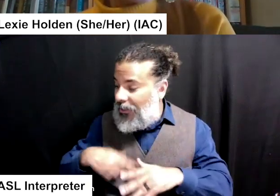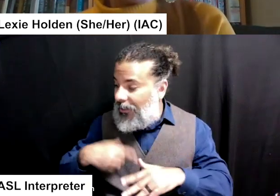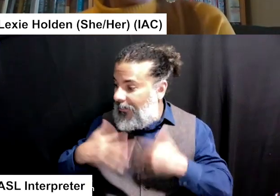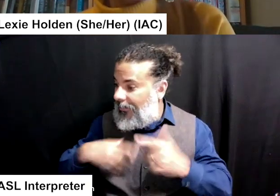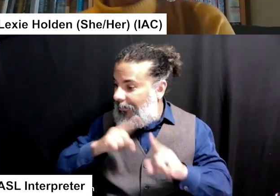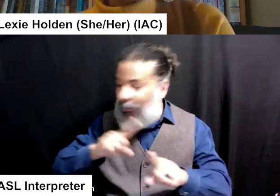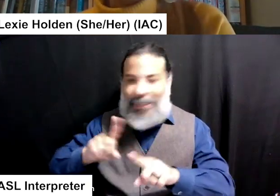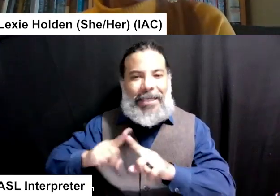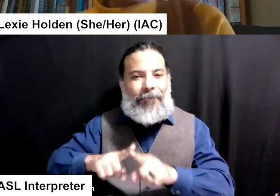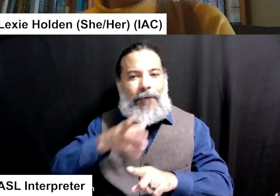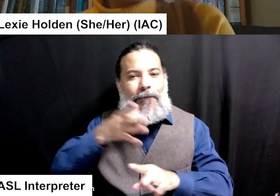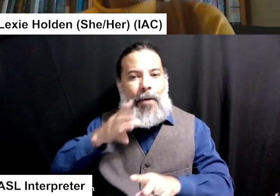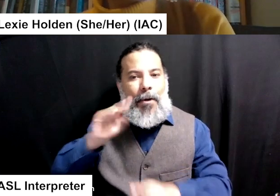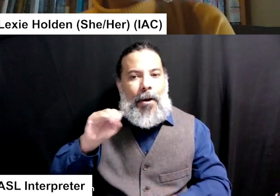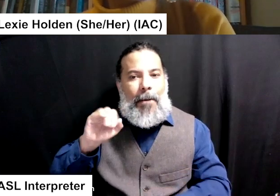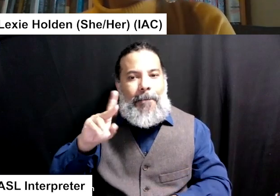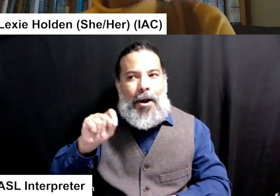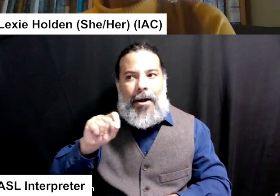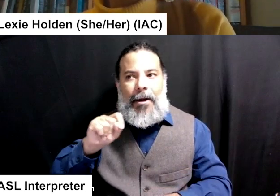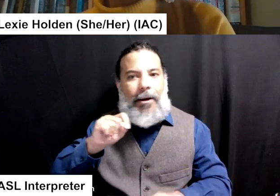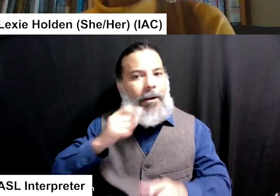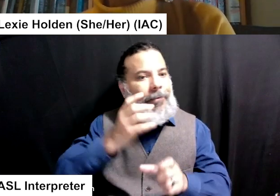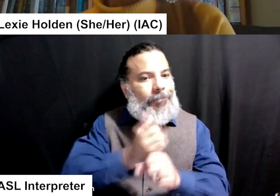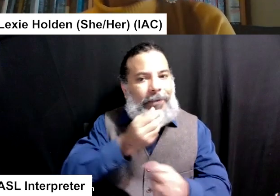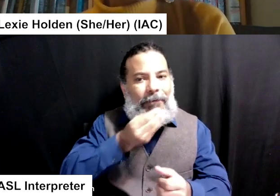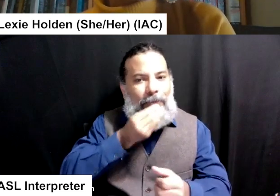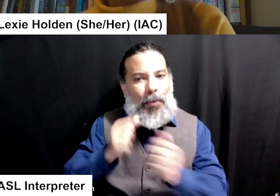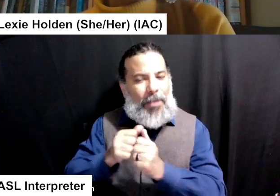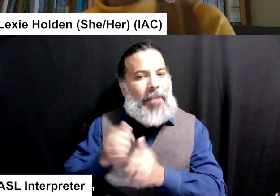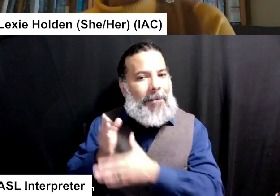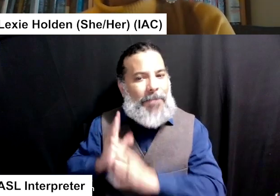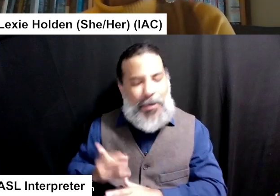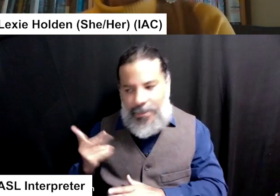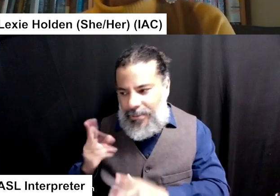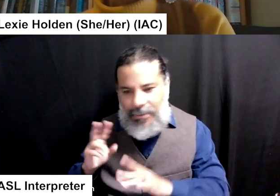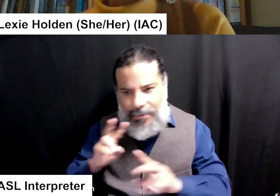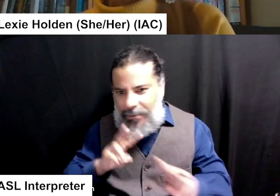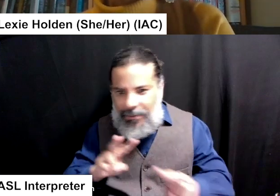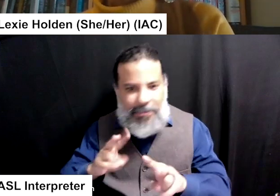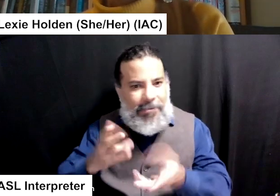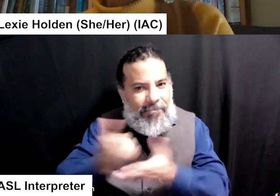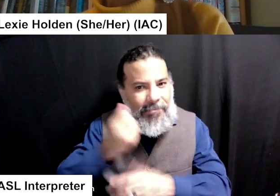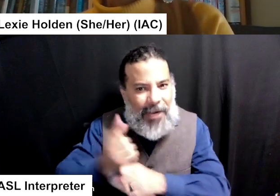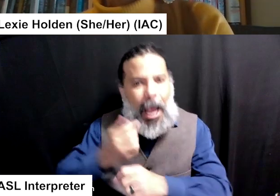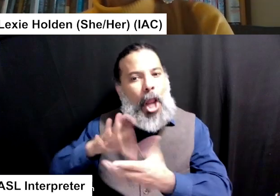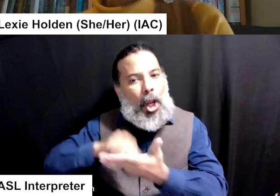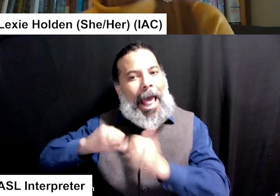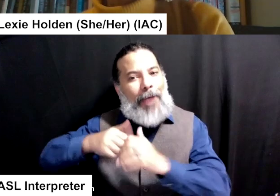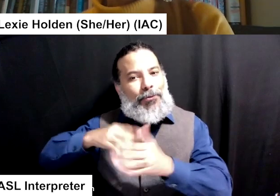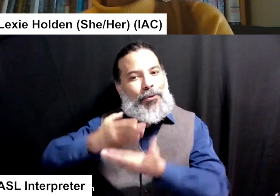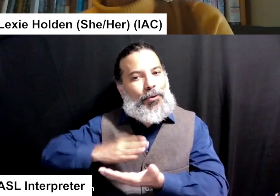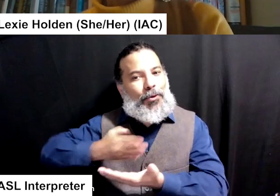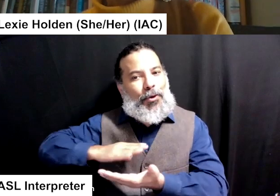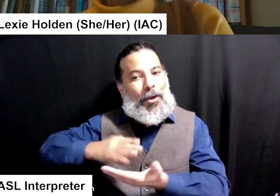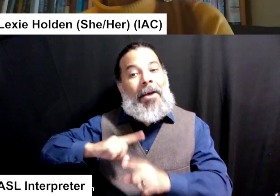different farmers markets and getting foods with my partner and learning how to cook food. But like, if you have a space